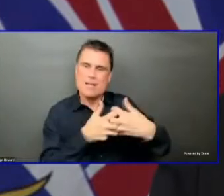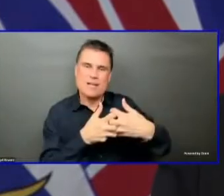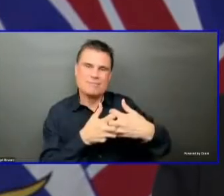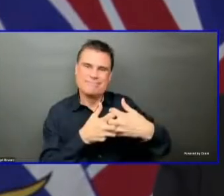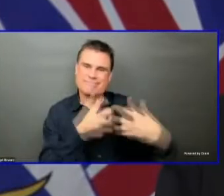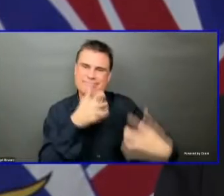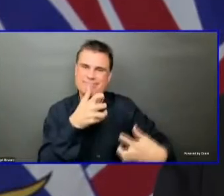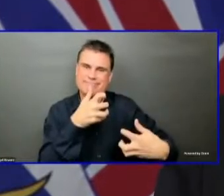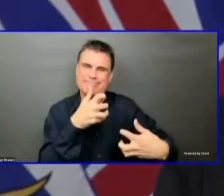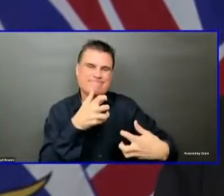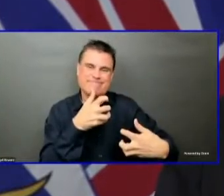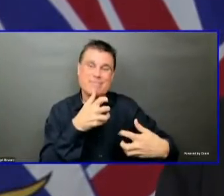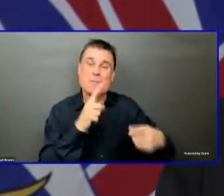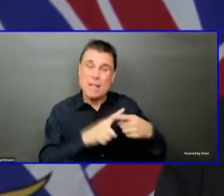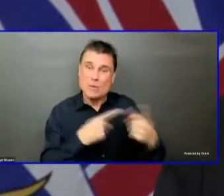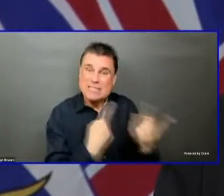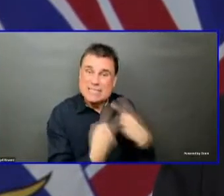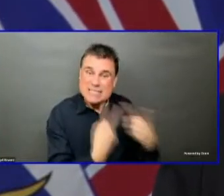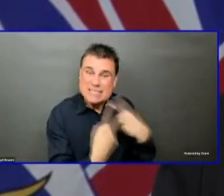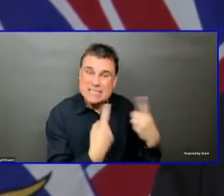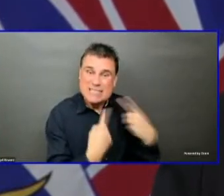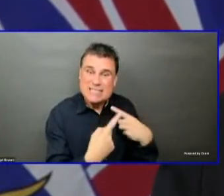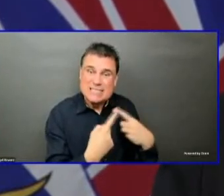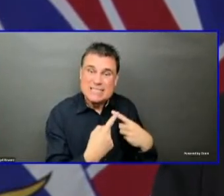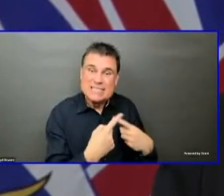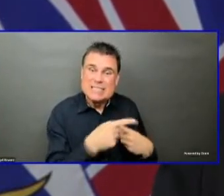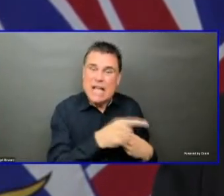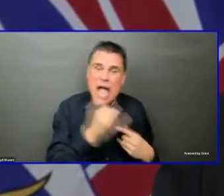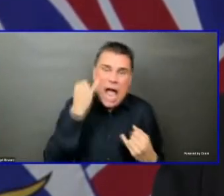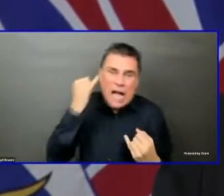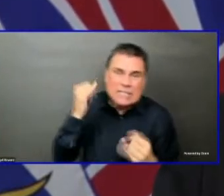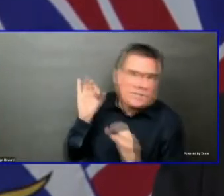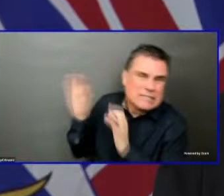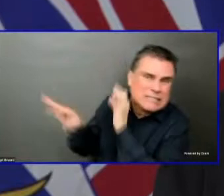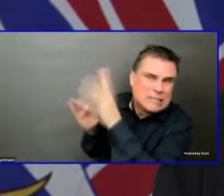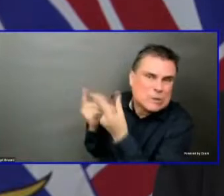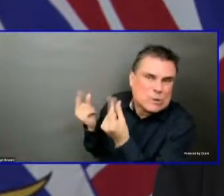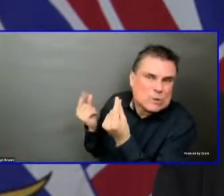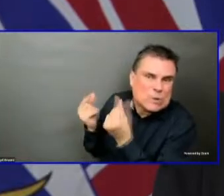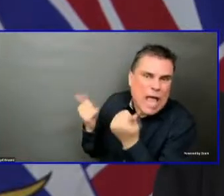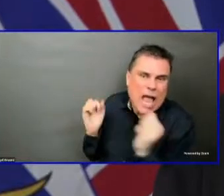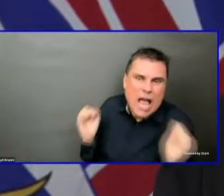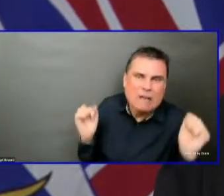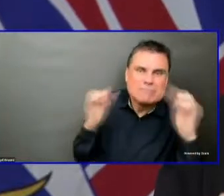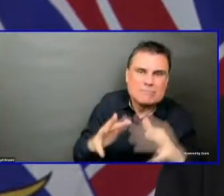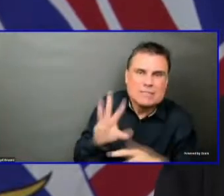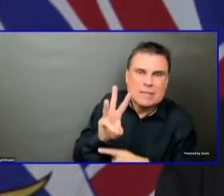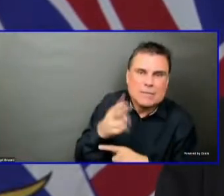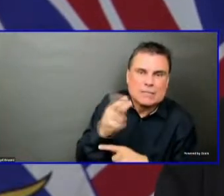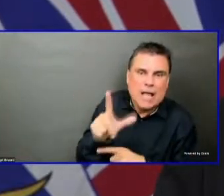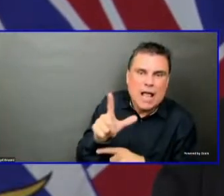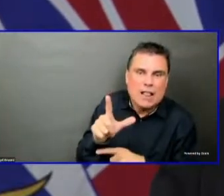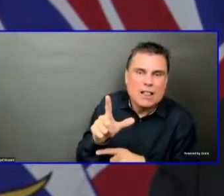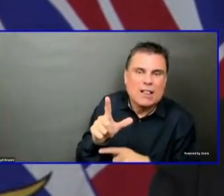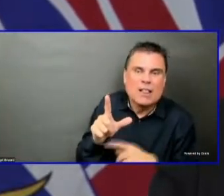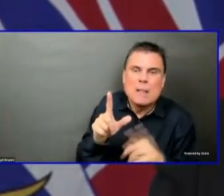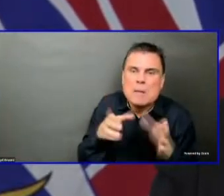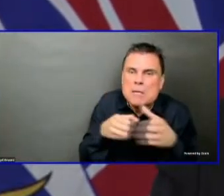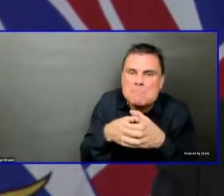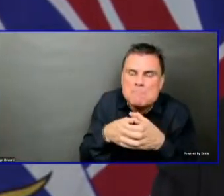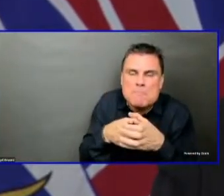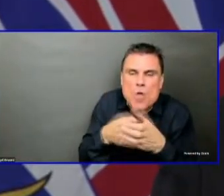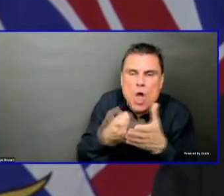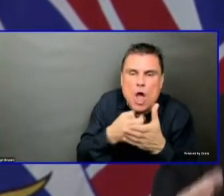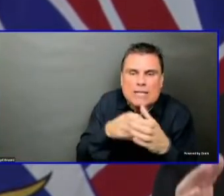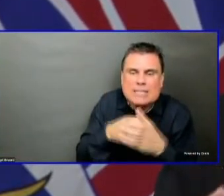about different types of hubs. Haven't seen that in detail yet, but I am hopeful. This is one of the things that we need to